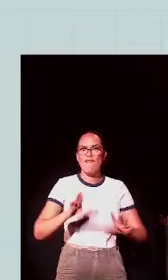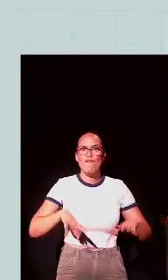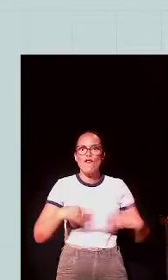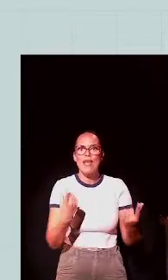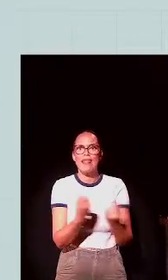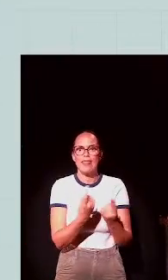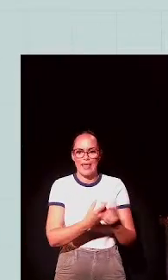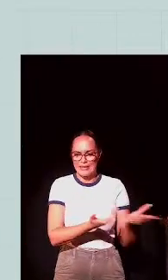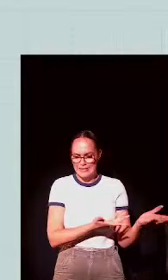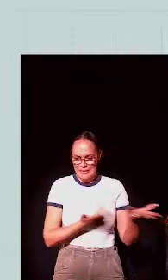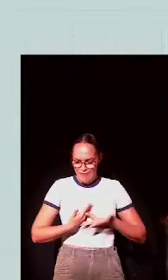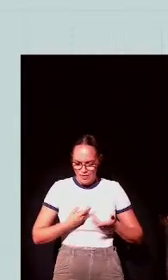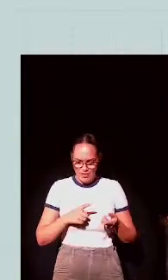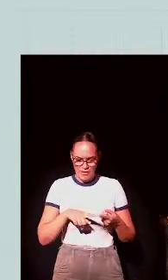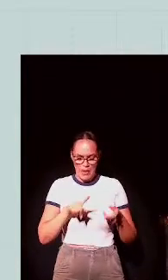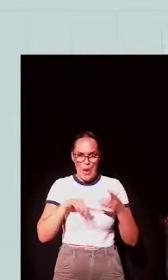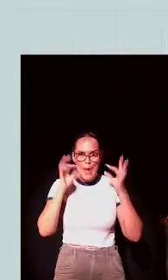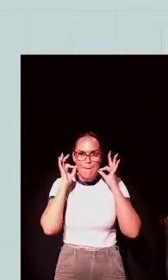me.